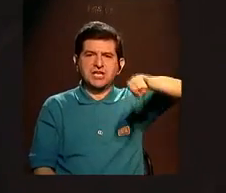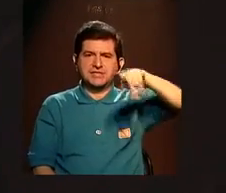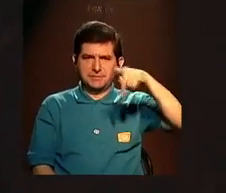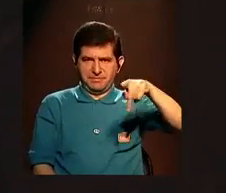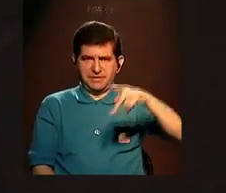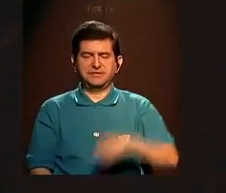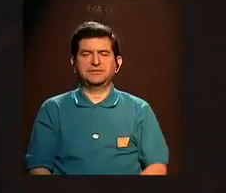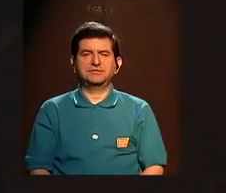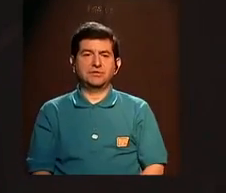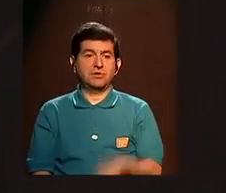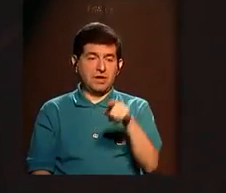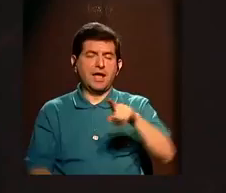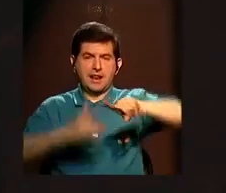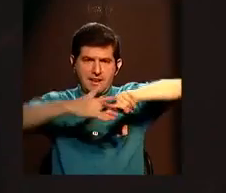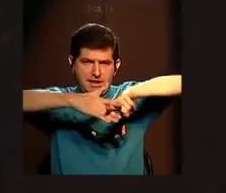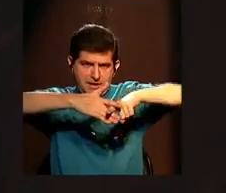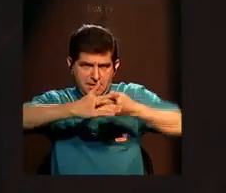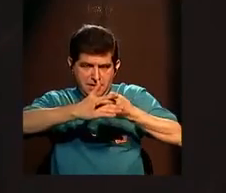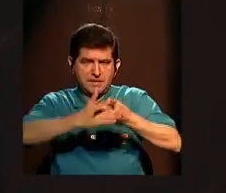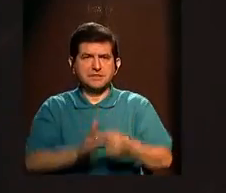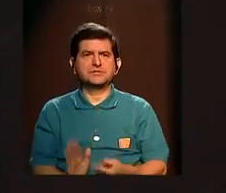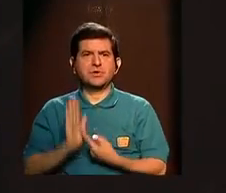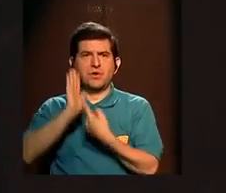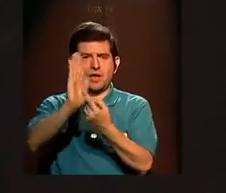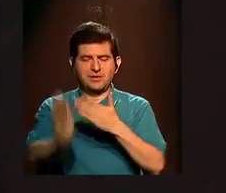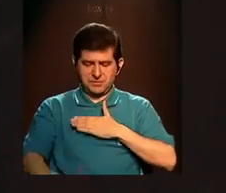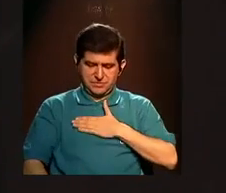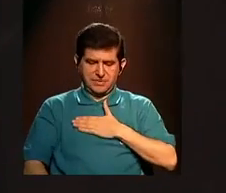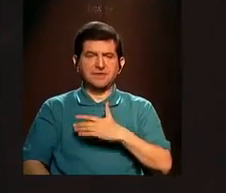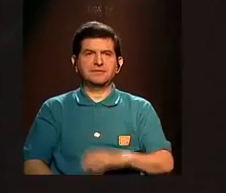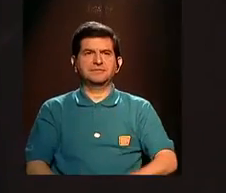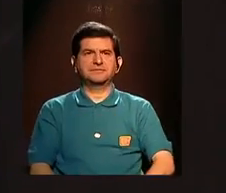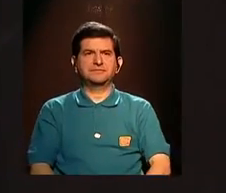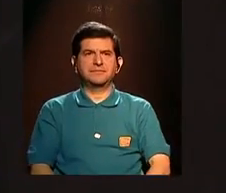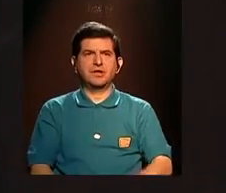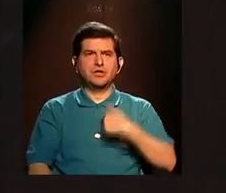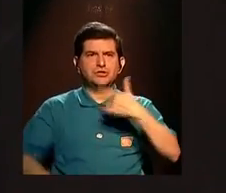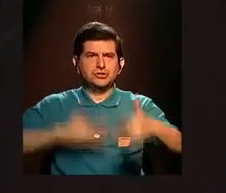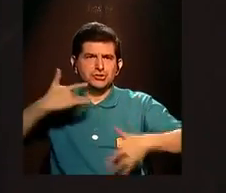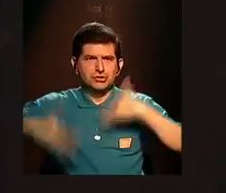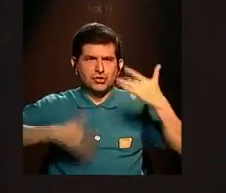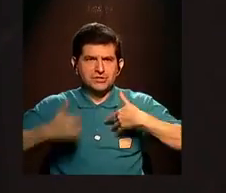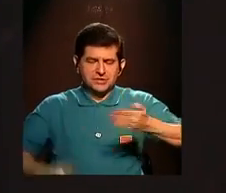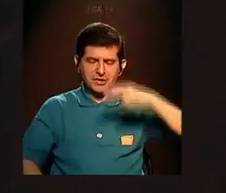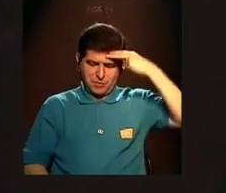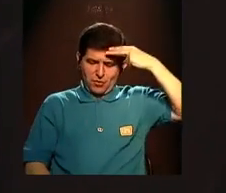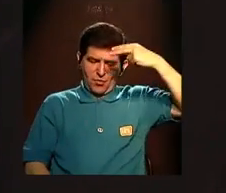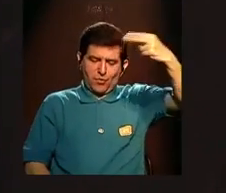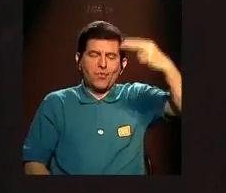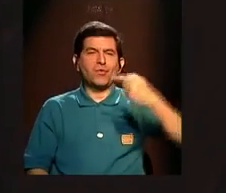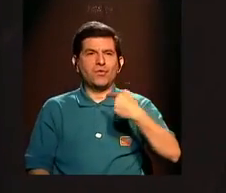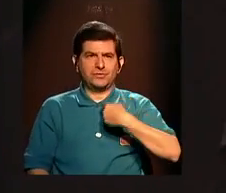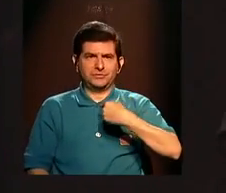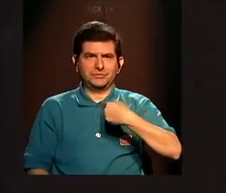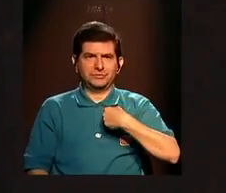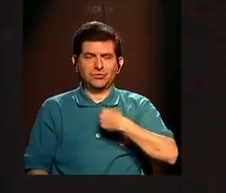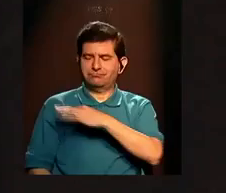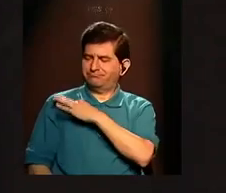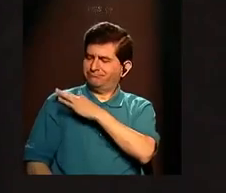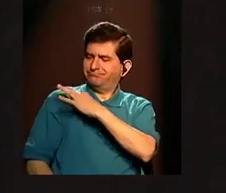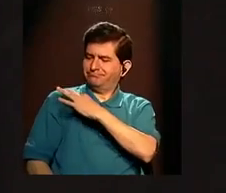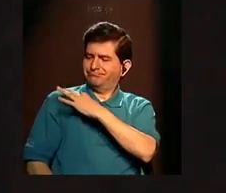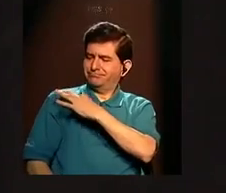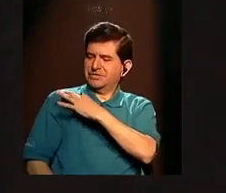introduction. I feel very honored to have been invited to deliver